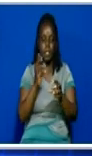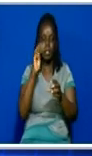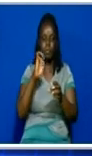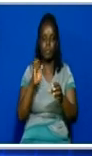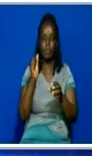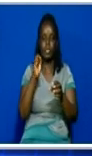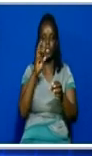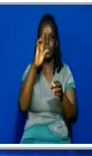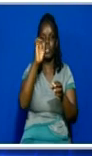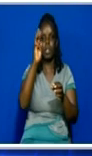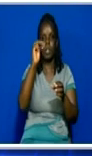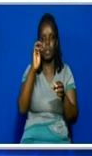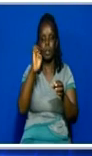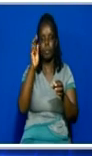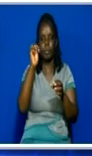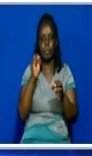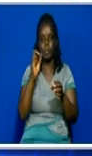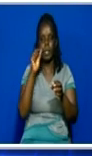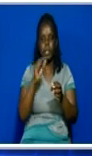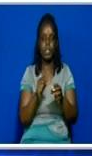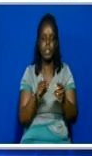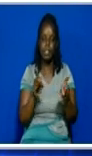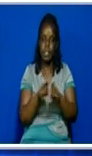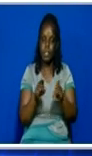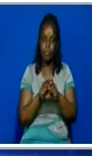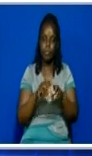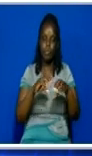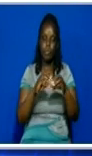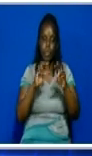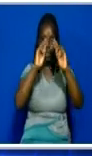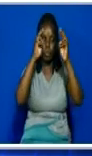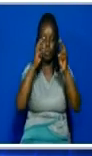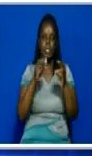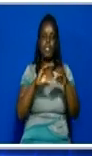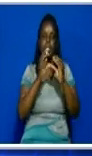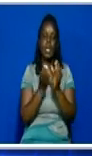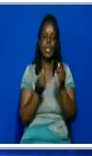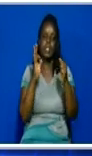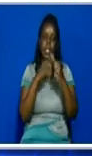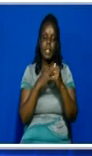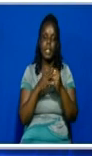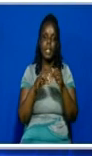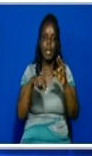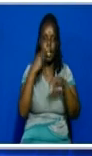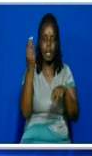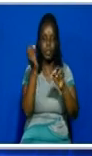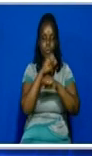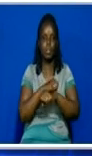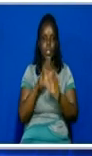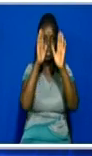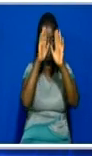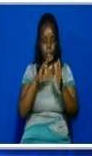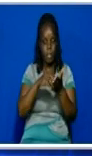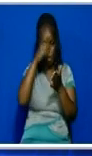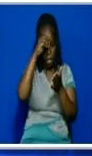remember, measurement is a topic that we see again in class 8 and also in secondary school, so very important that they learn the basics right now,